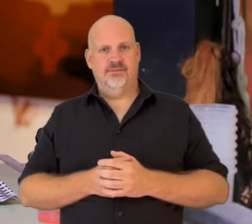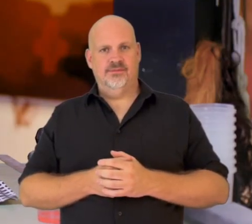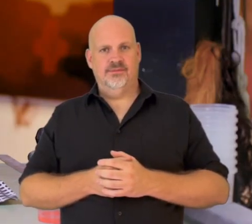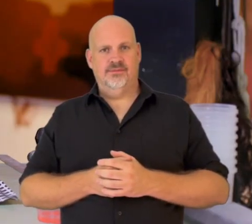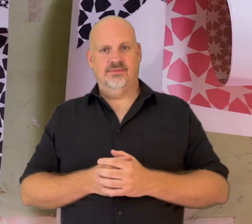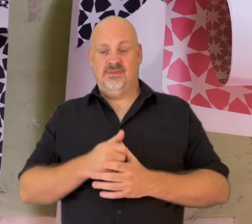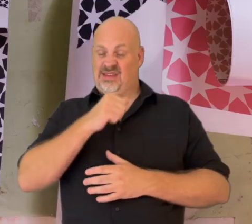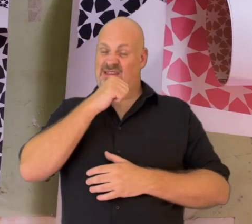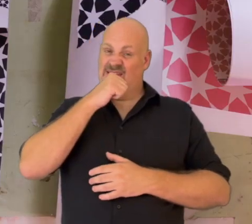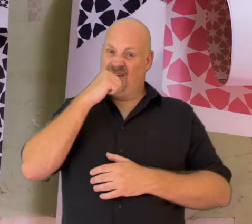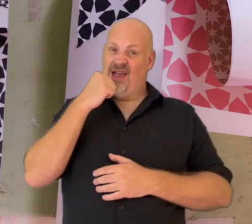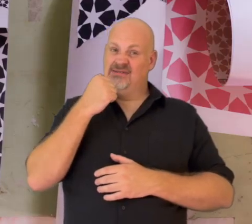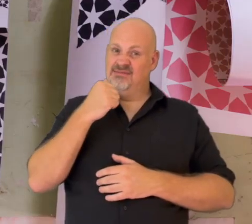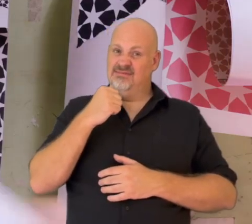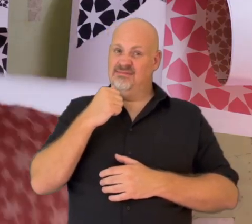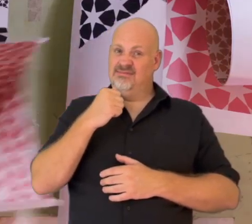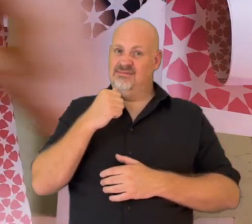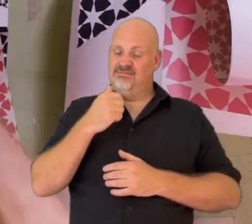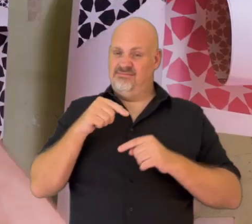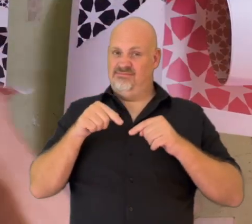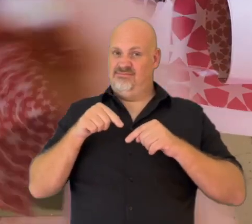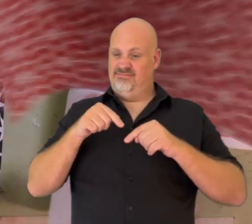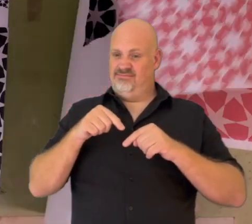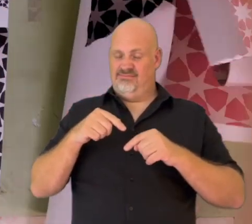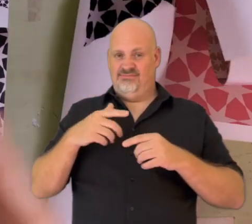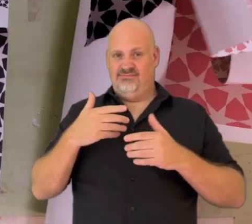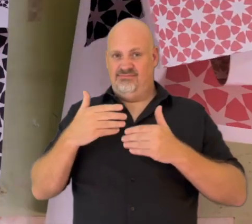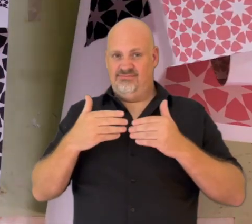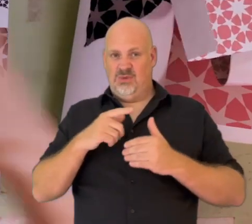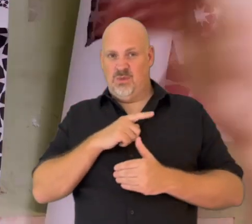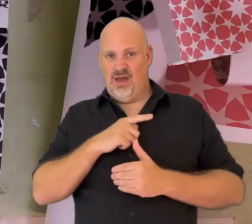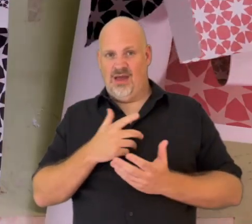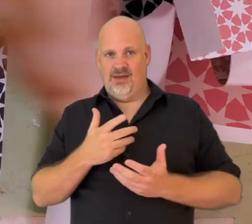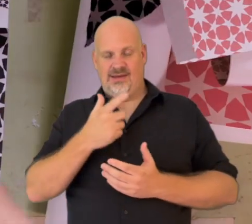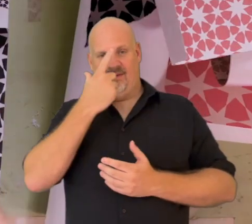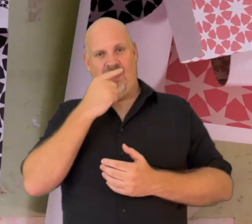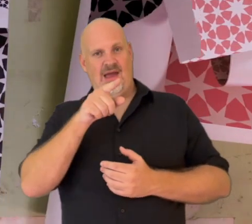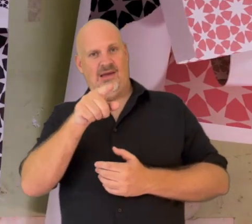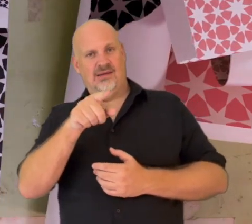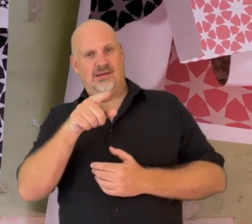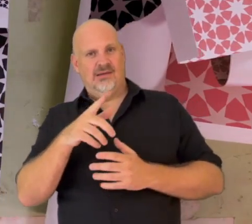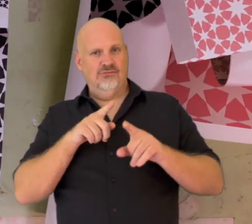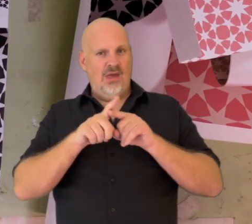having this approach is that you can try things